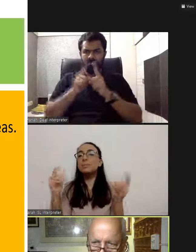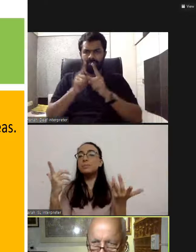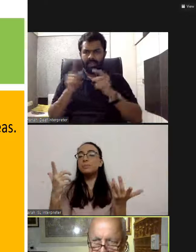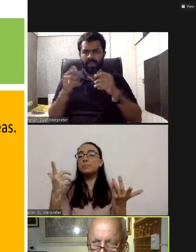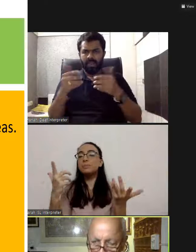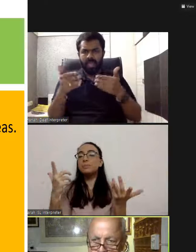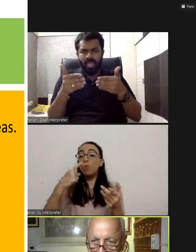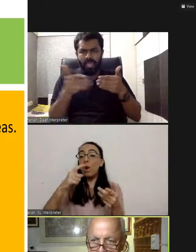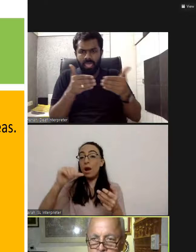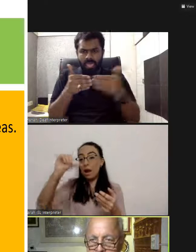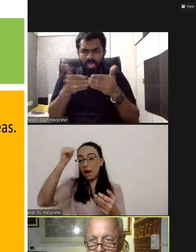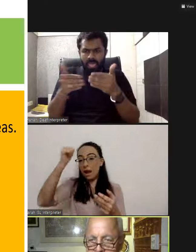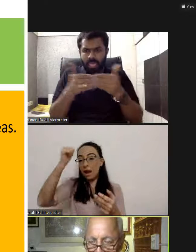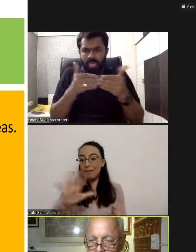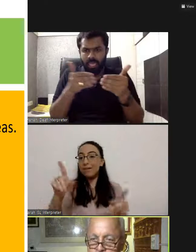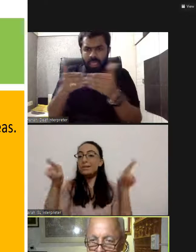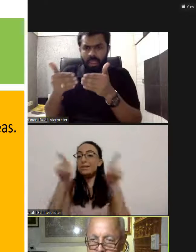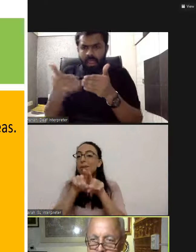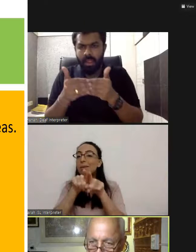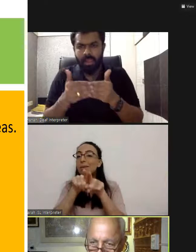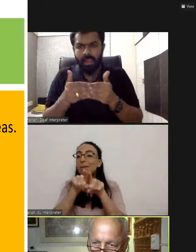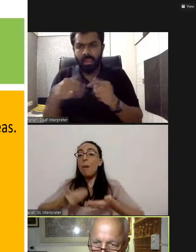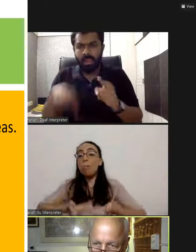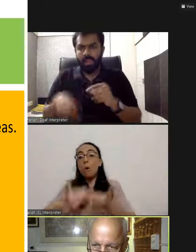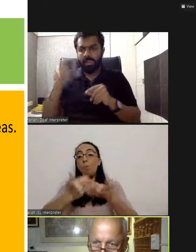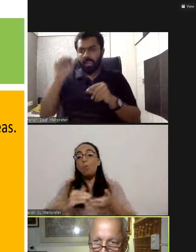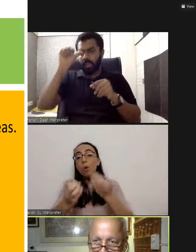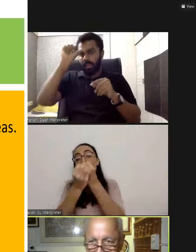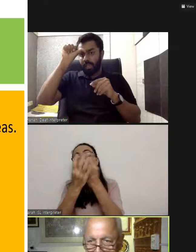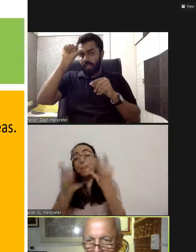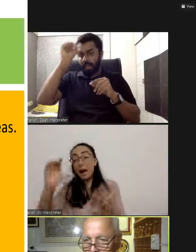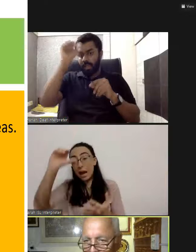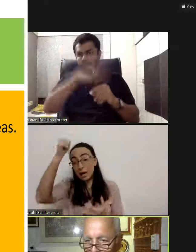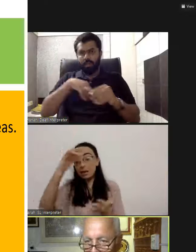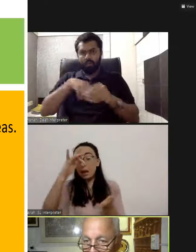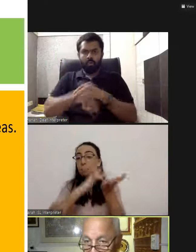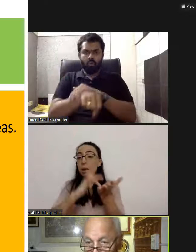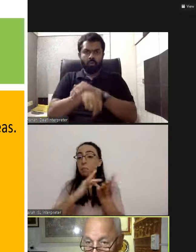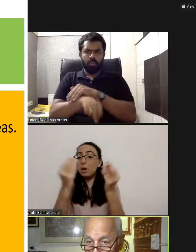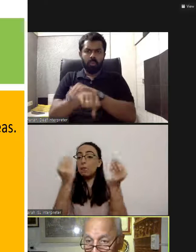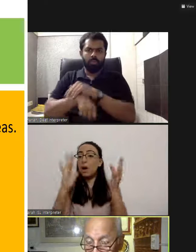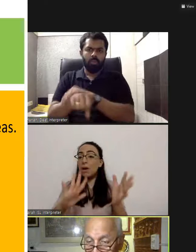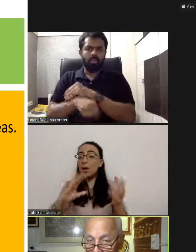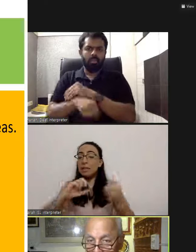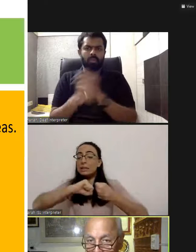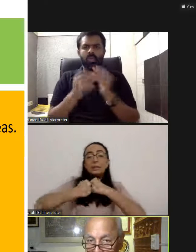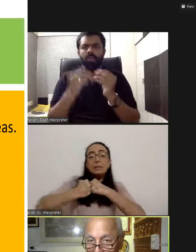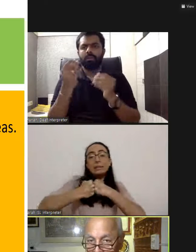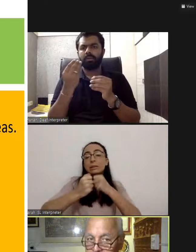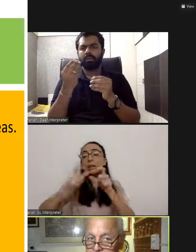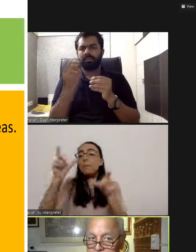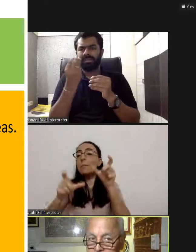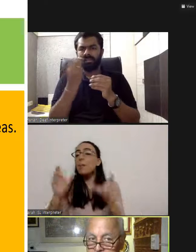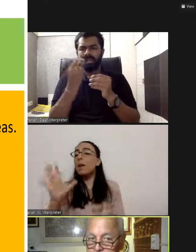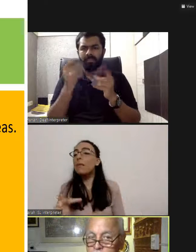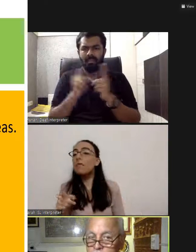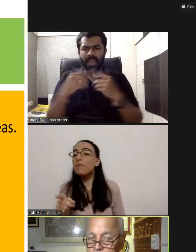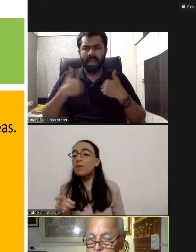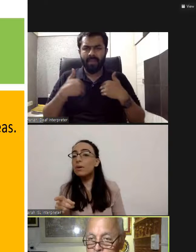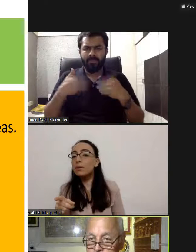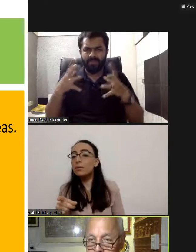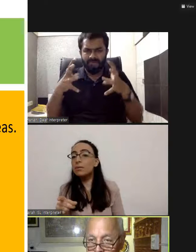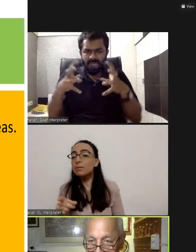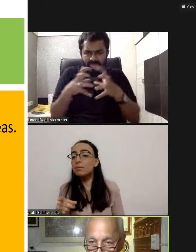It is very true of some areas in India. It doesn't work it is not